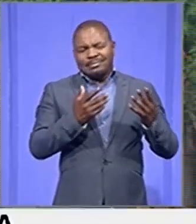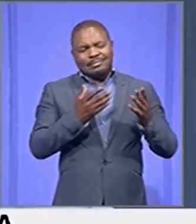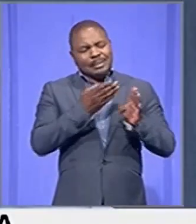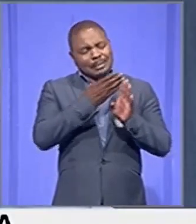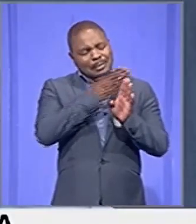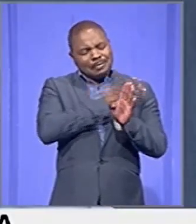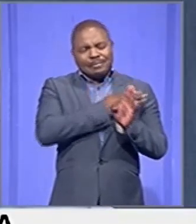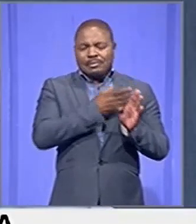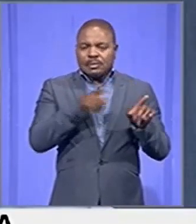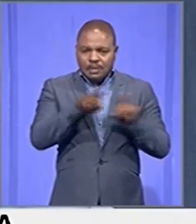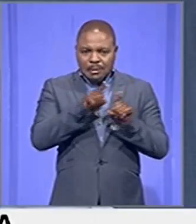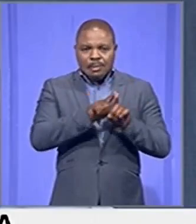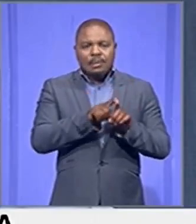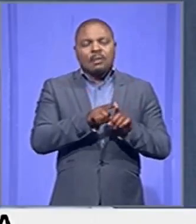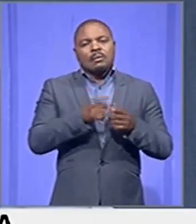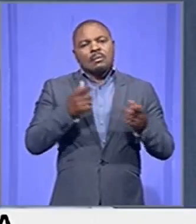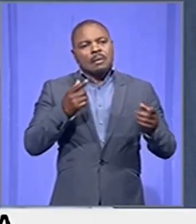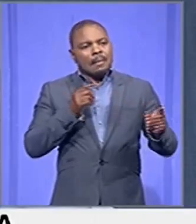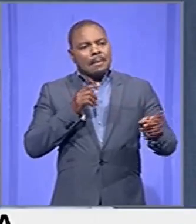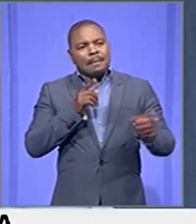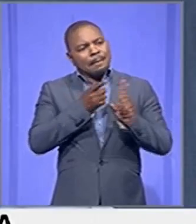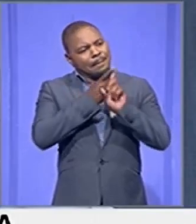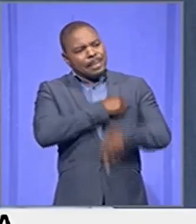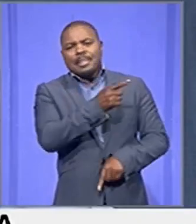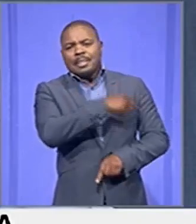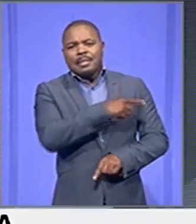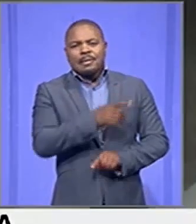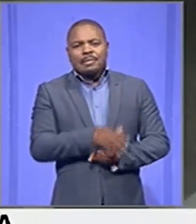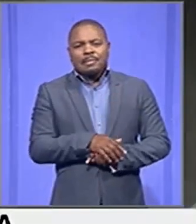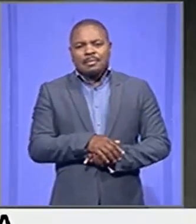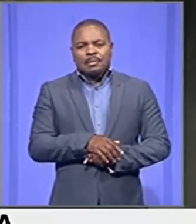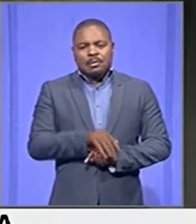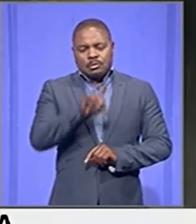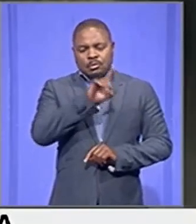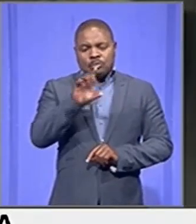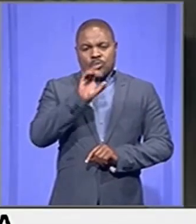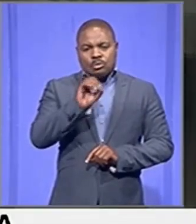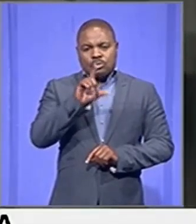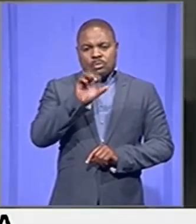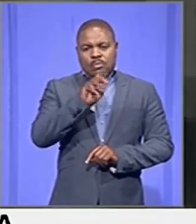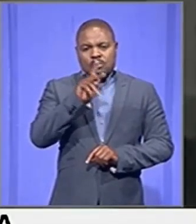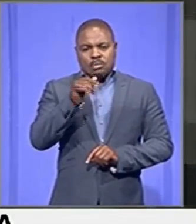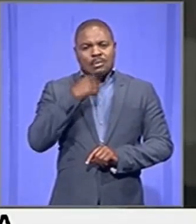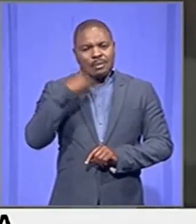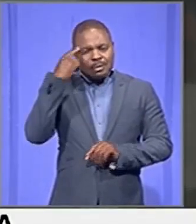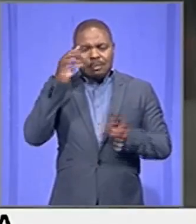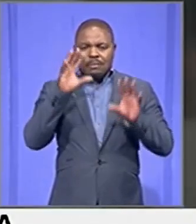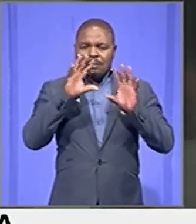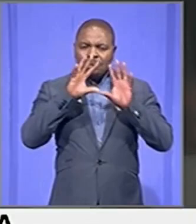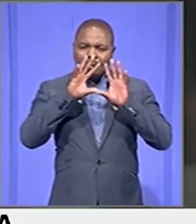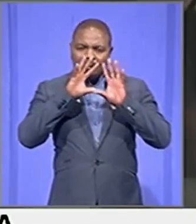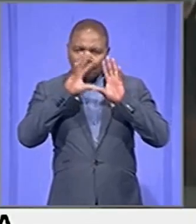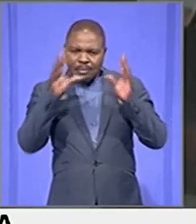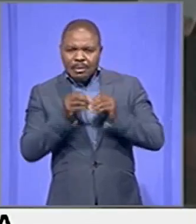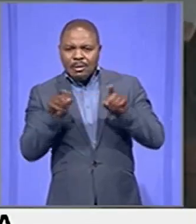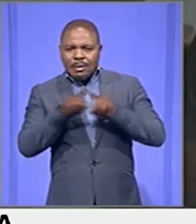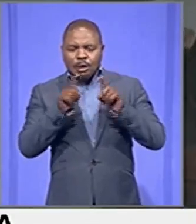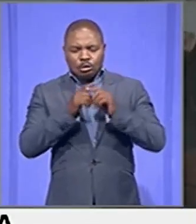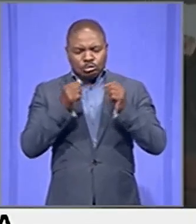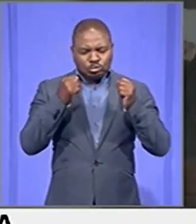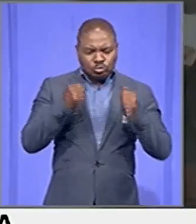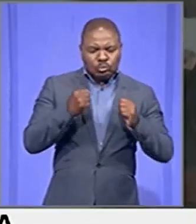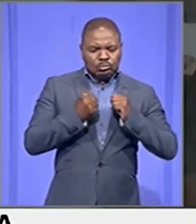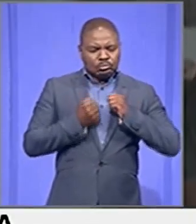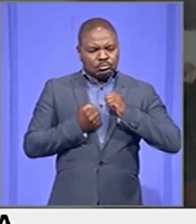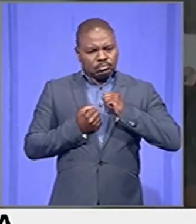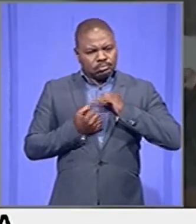and she then became more than them. I think Zweleka took everything that is called strength and